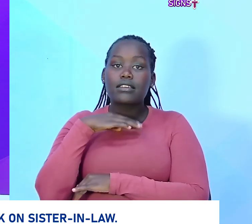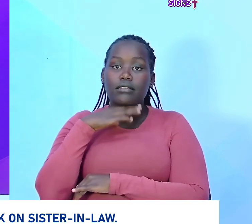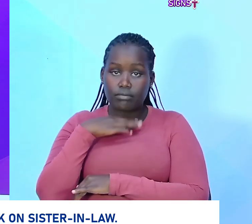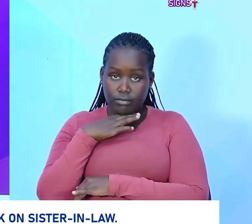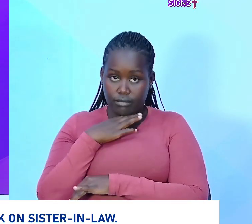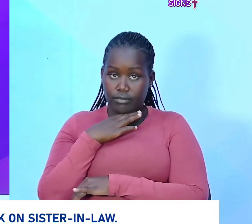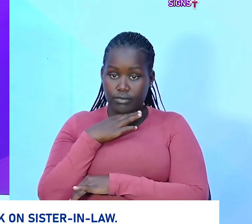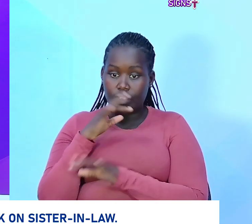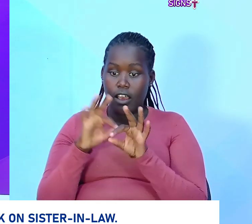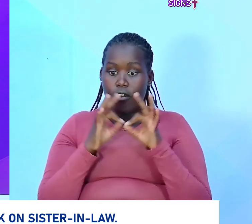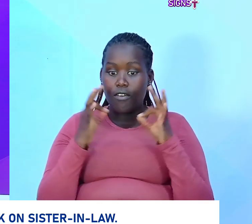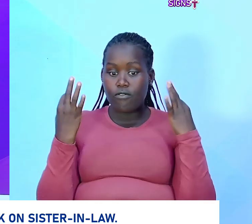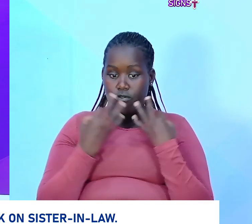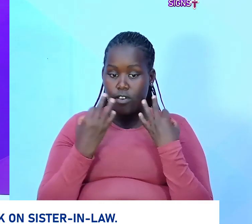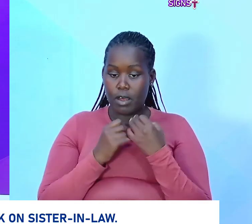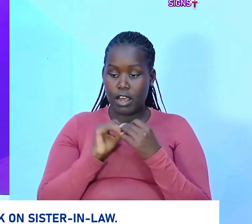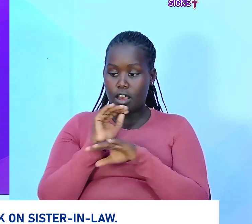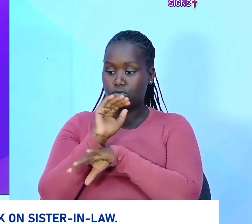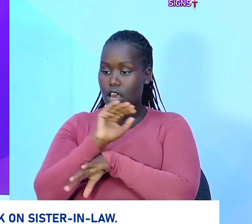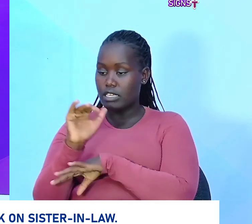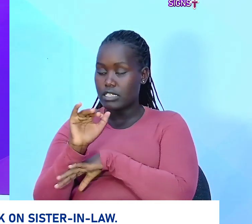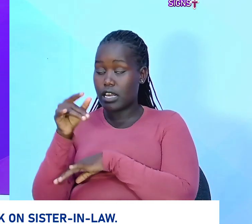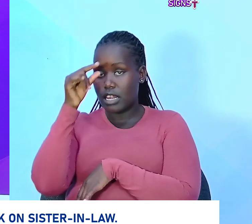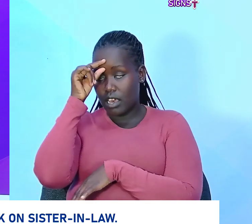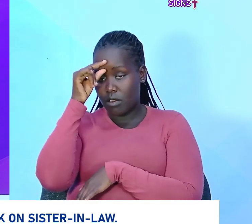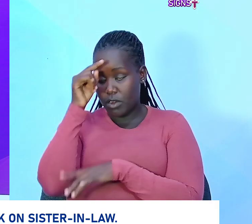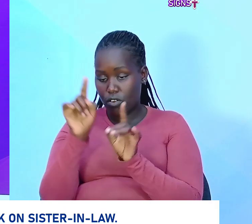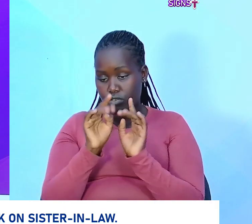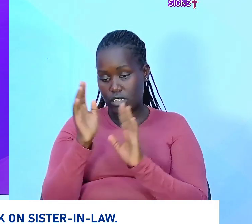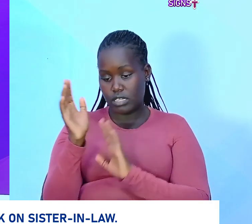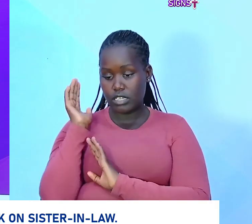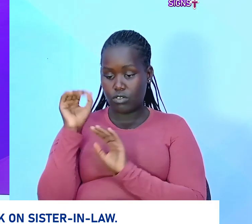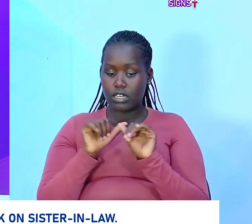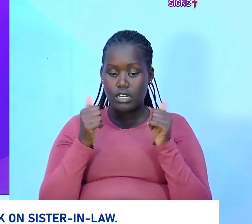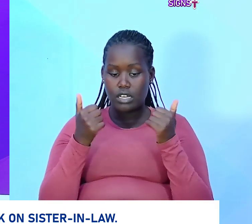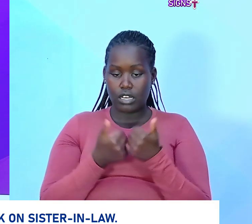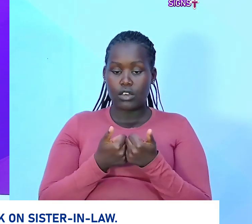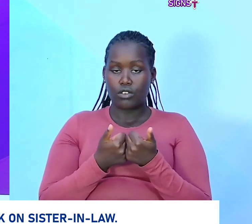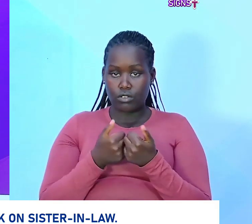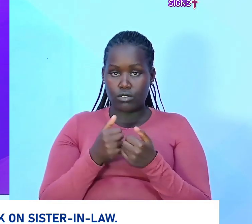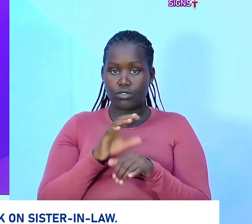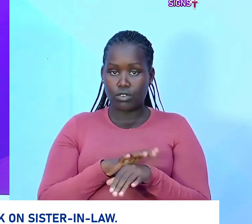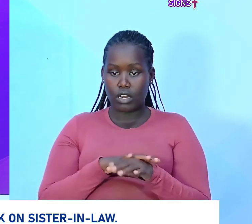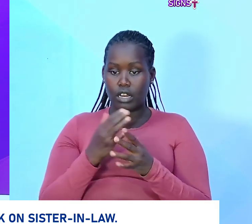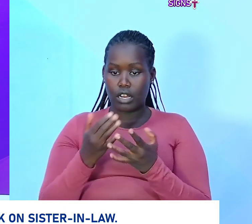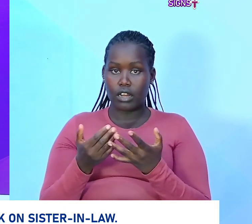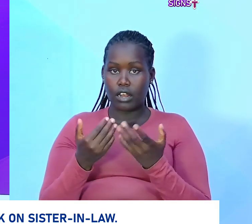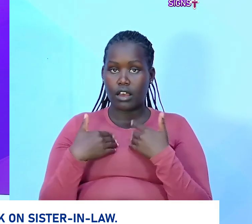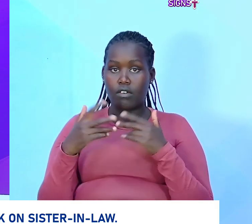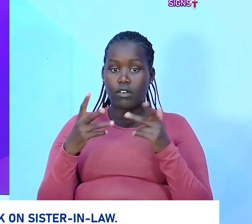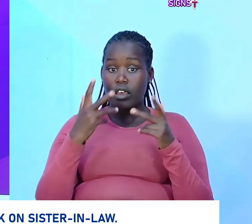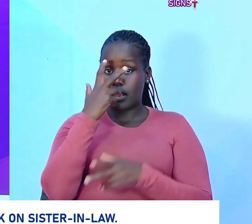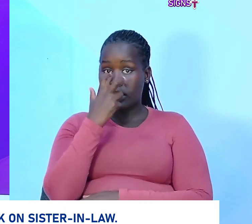has called on the government and security agencies to track down and apprehend the